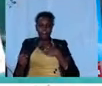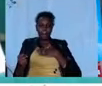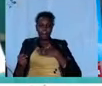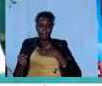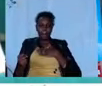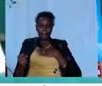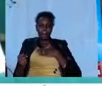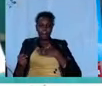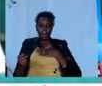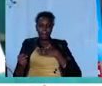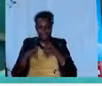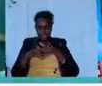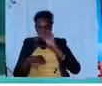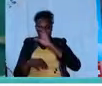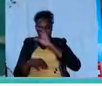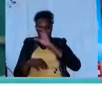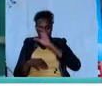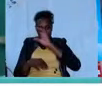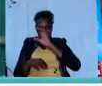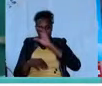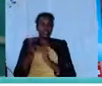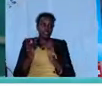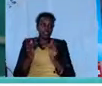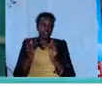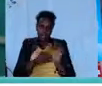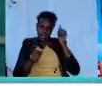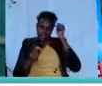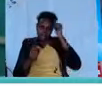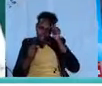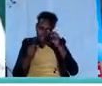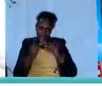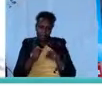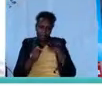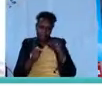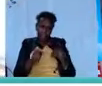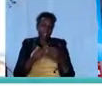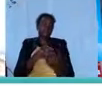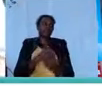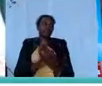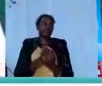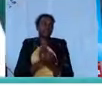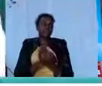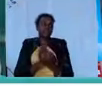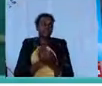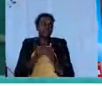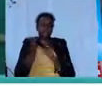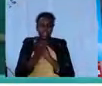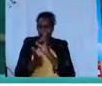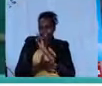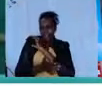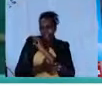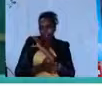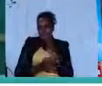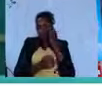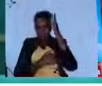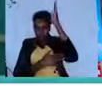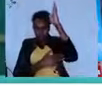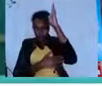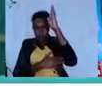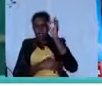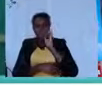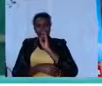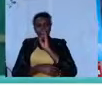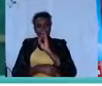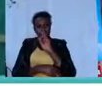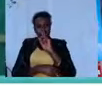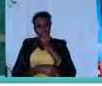brothers and sisters in Christ Jesus, remember this morning, that the fear of God is